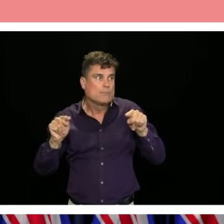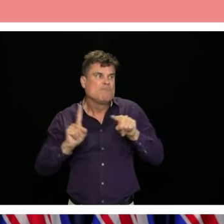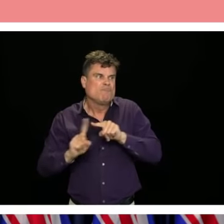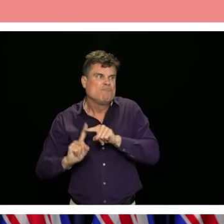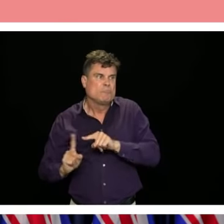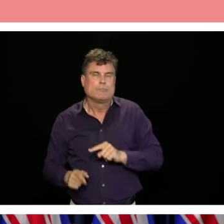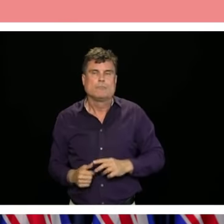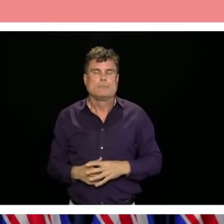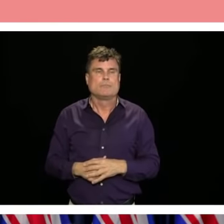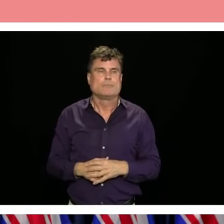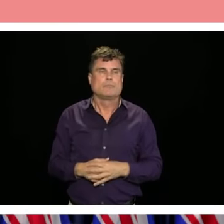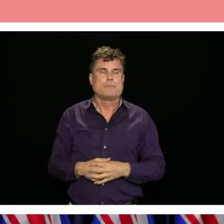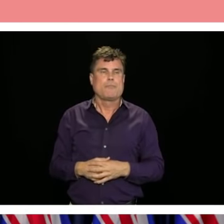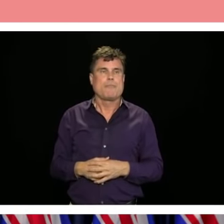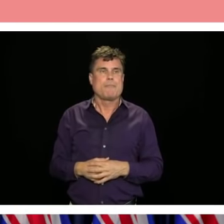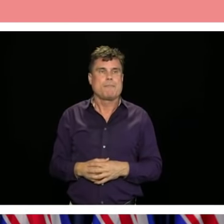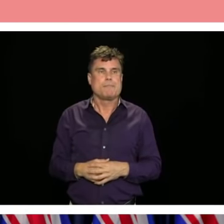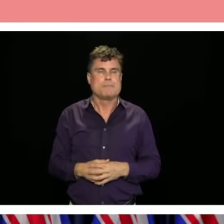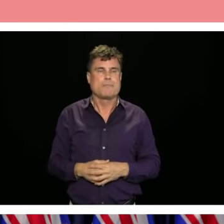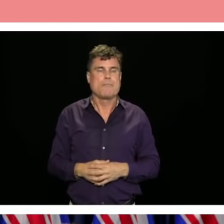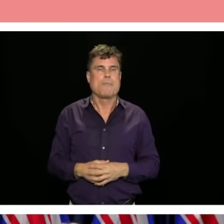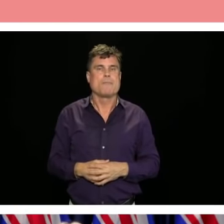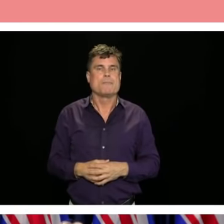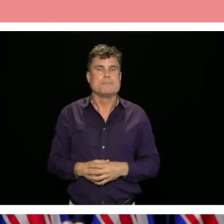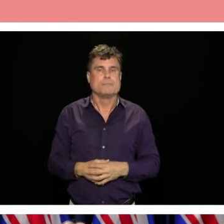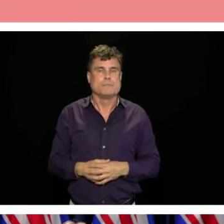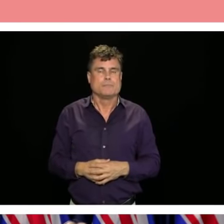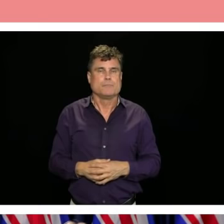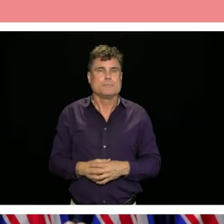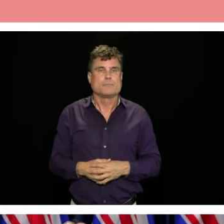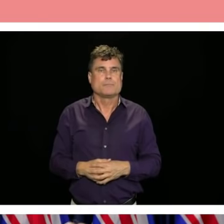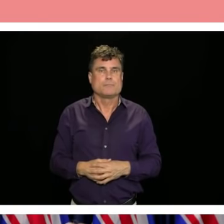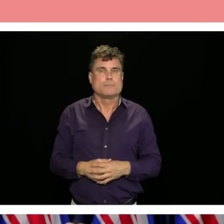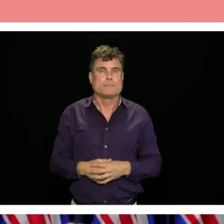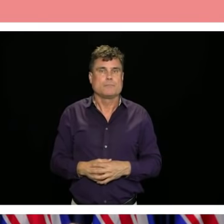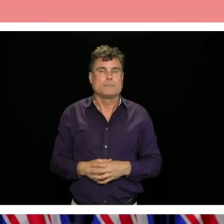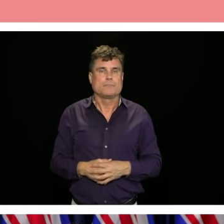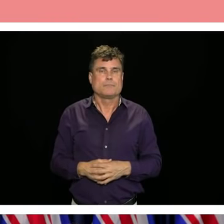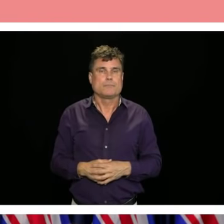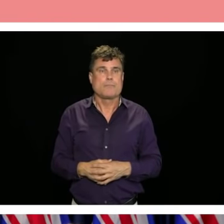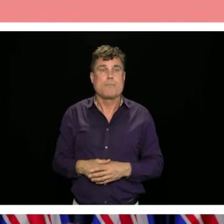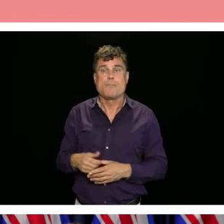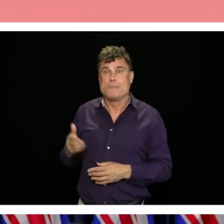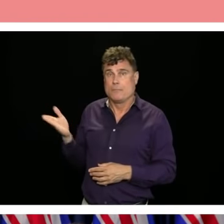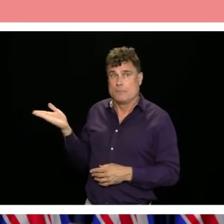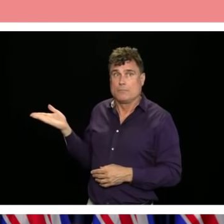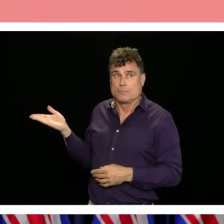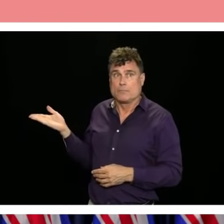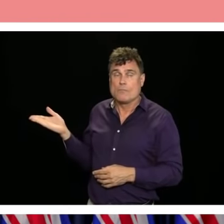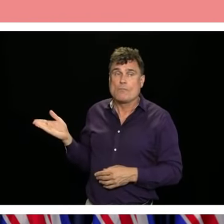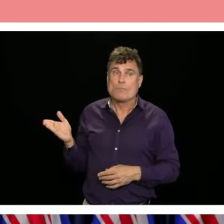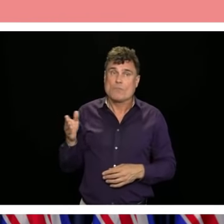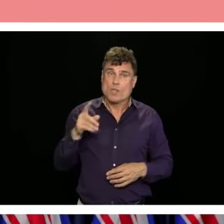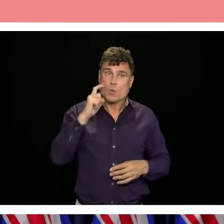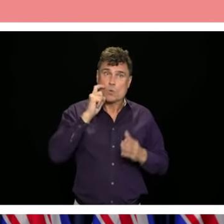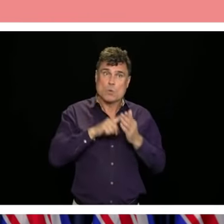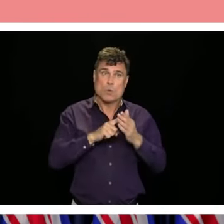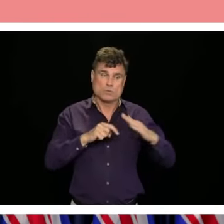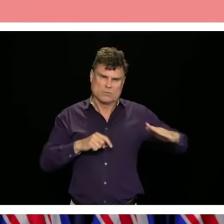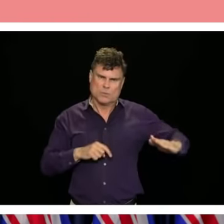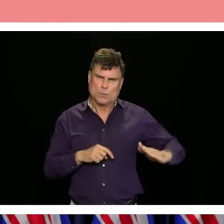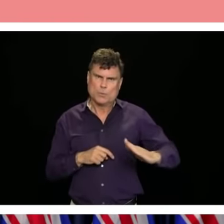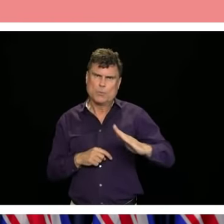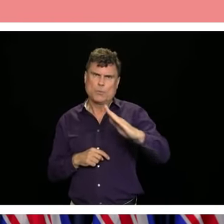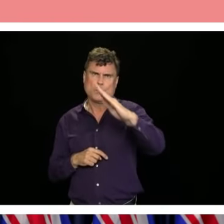And so with that, the next slide shows this in a slightly different way. And so this is,